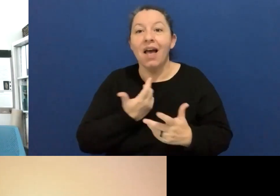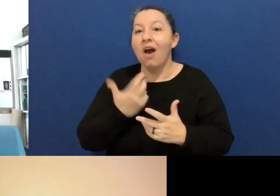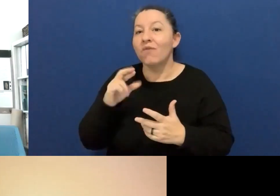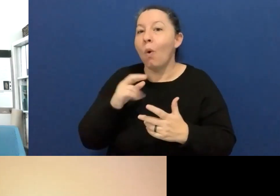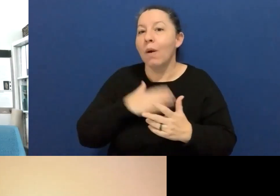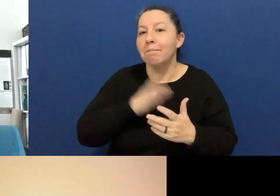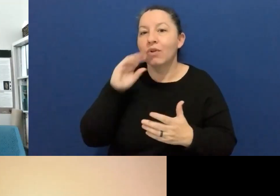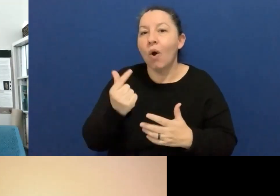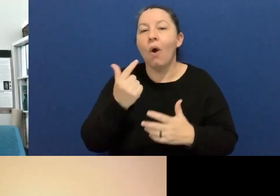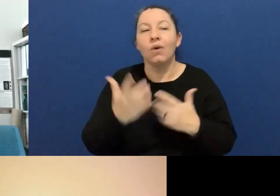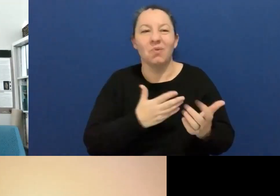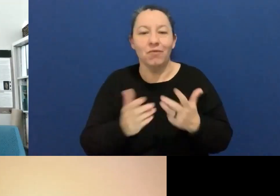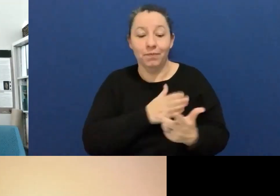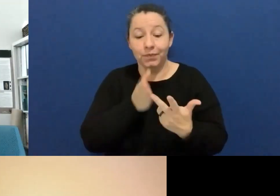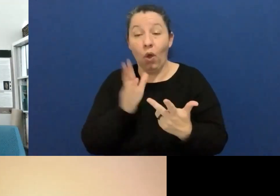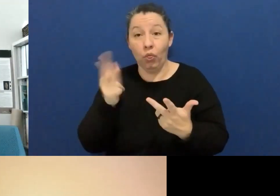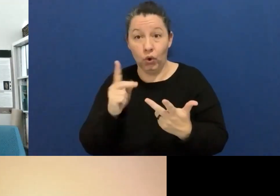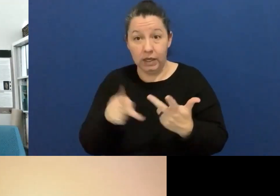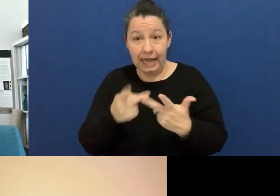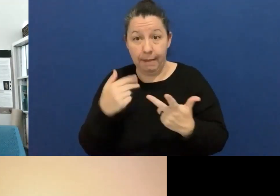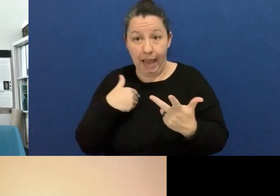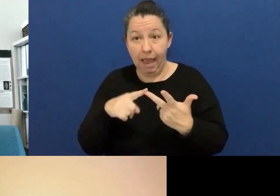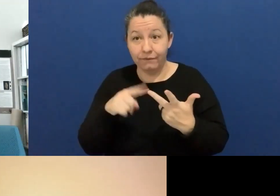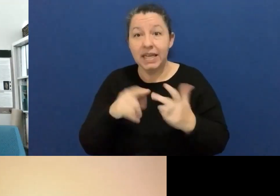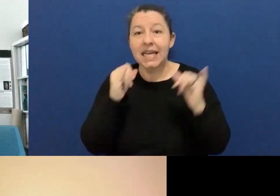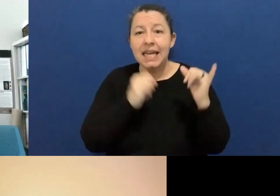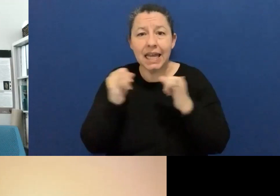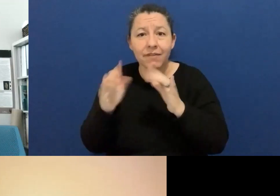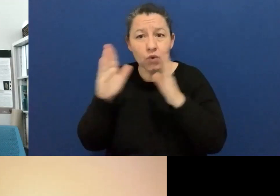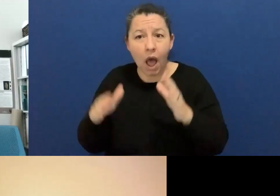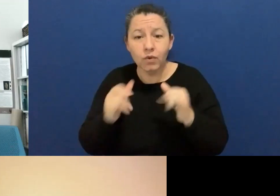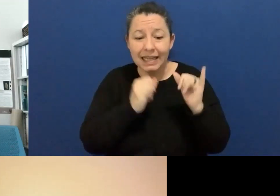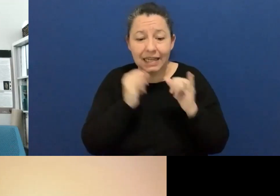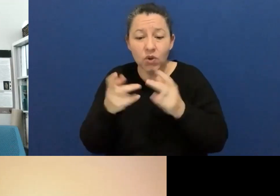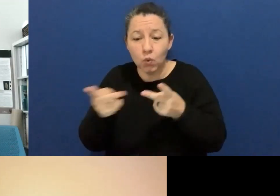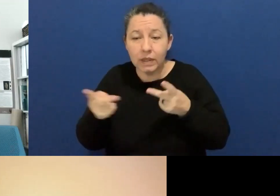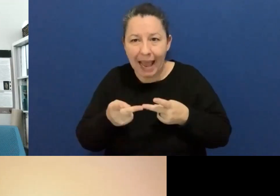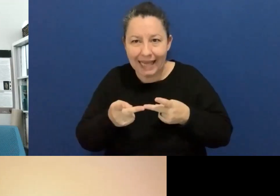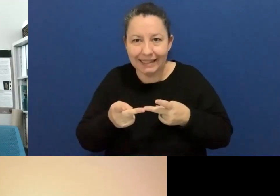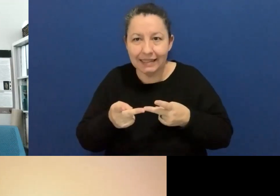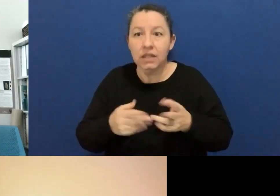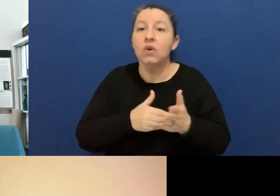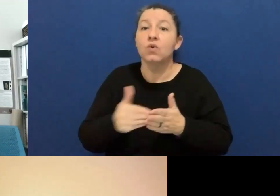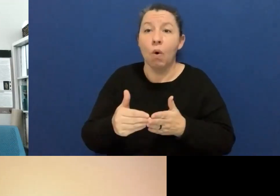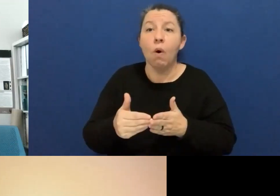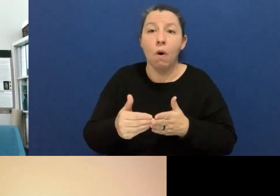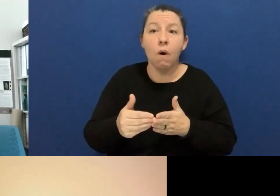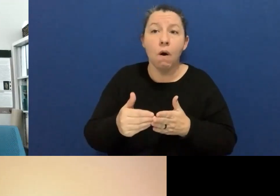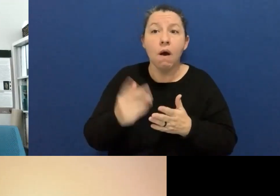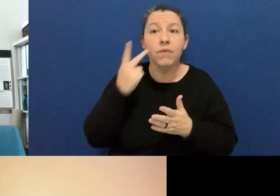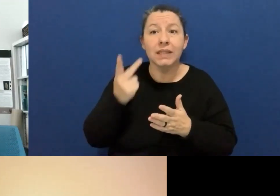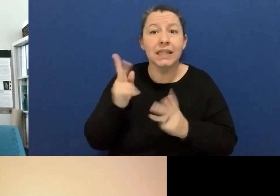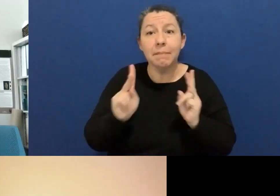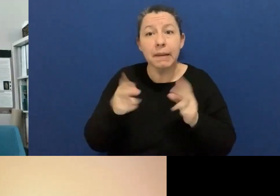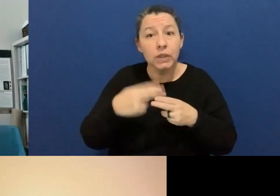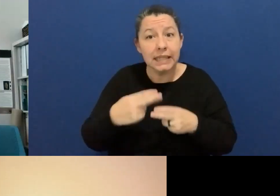too. Within individual houses and individual spaces, you often get just people's names